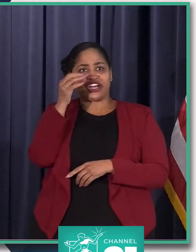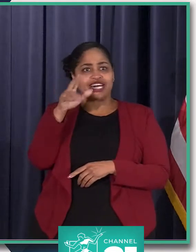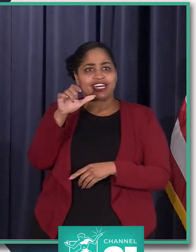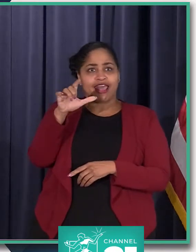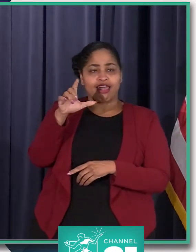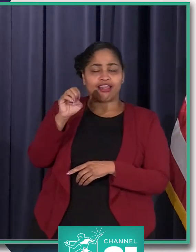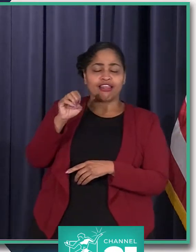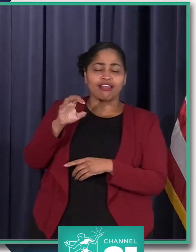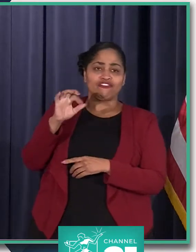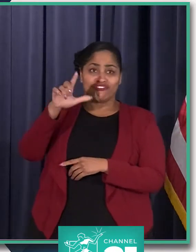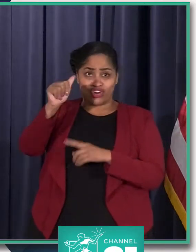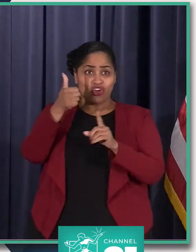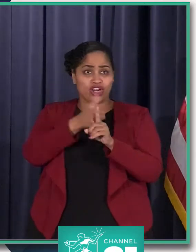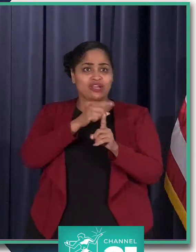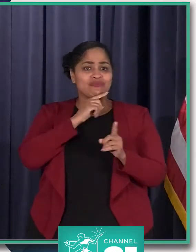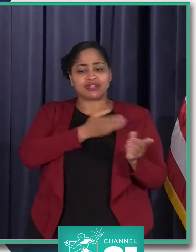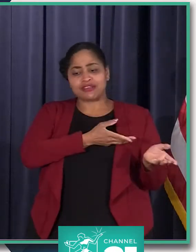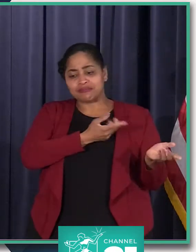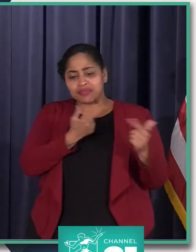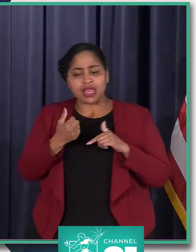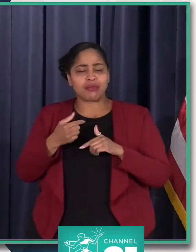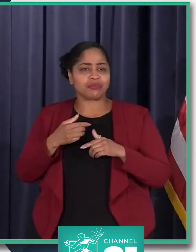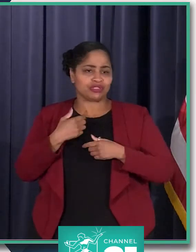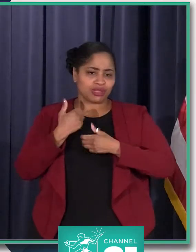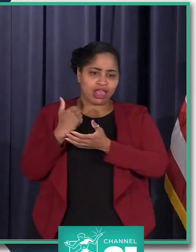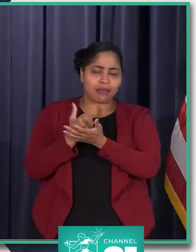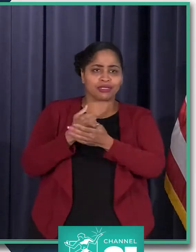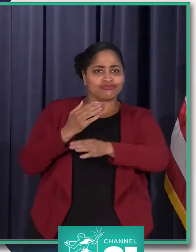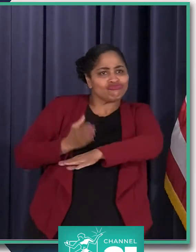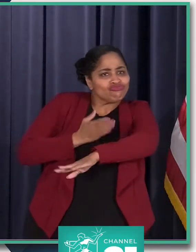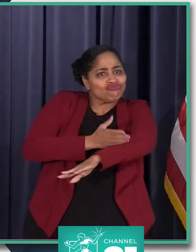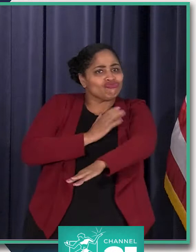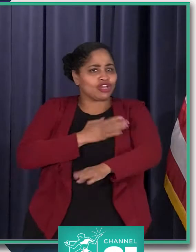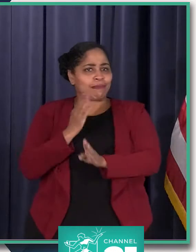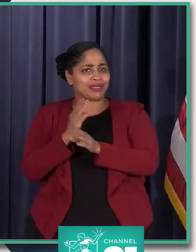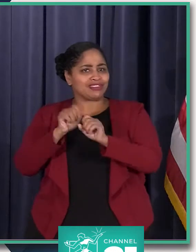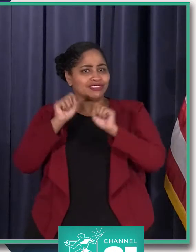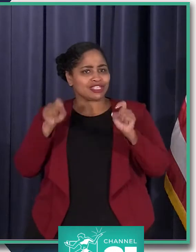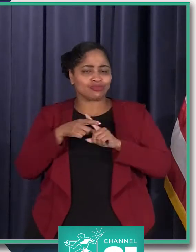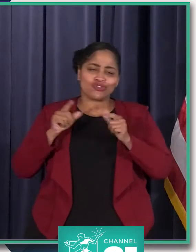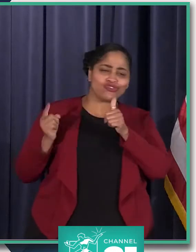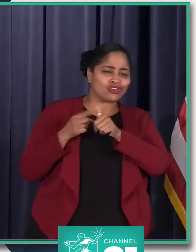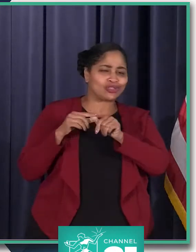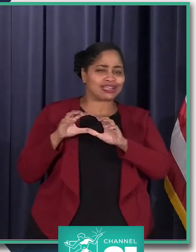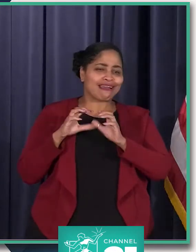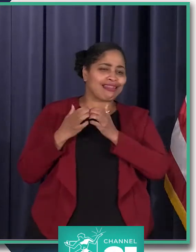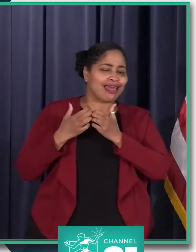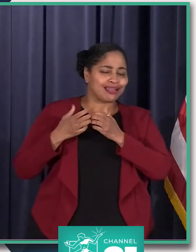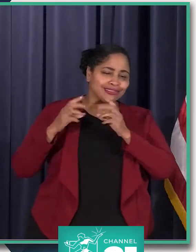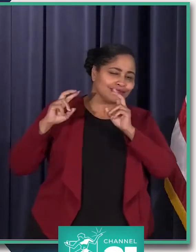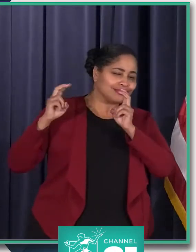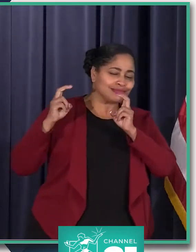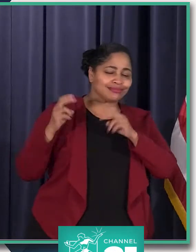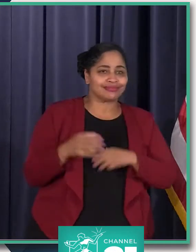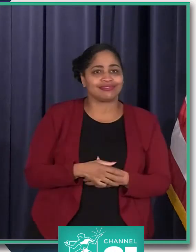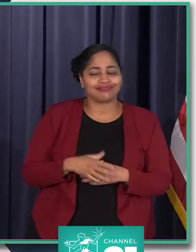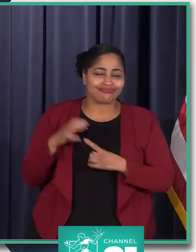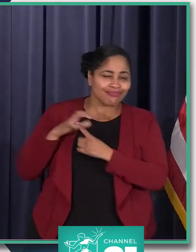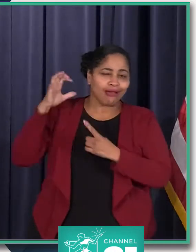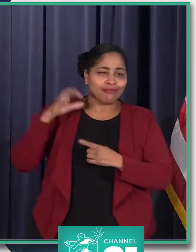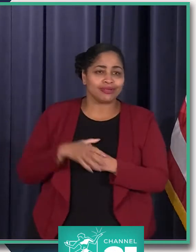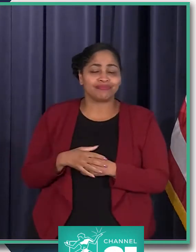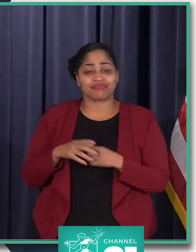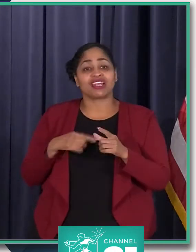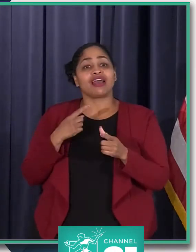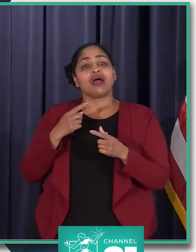this bus system up into a first-class system. And so what we do each week is I do an initial presentation, then you get a chance to meet one